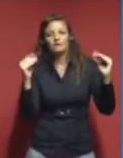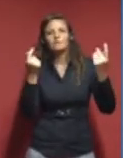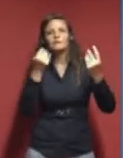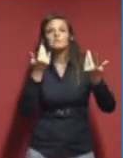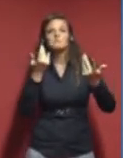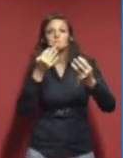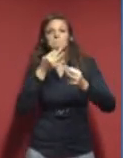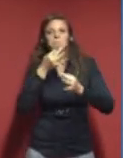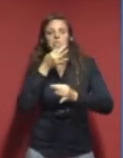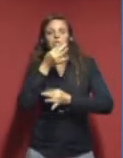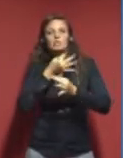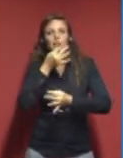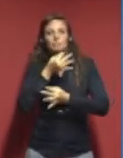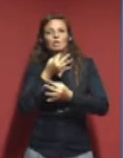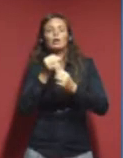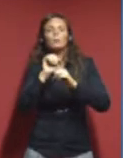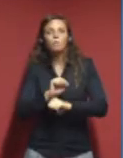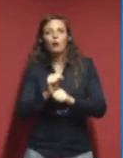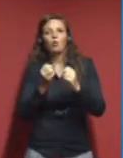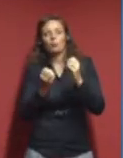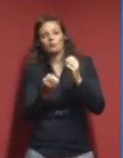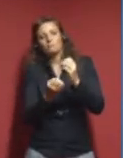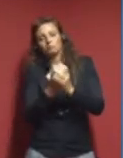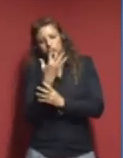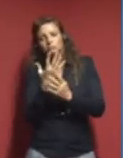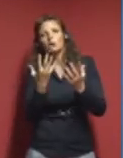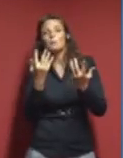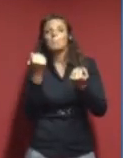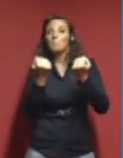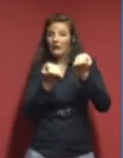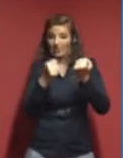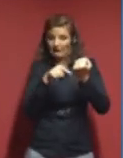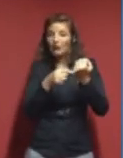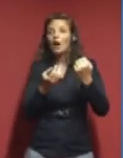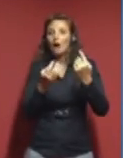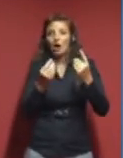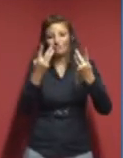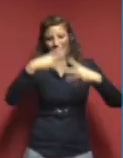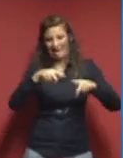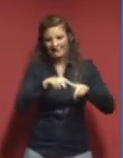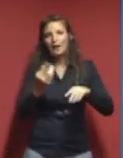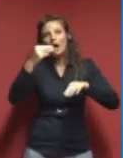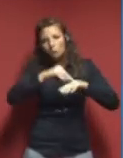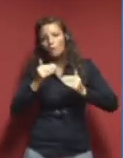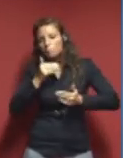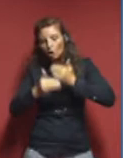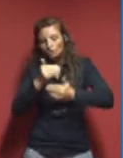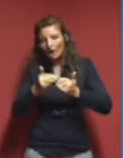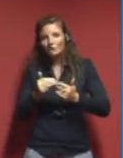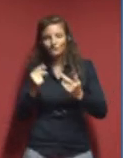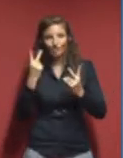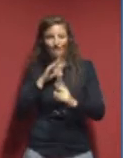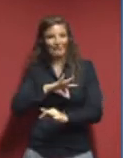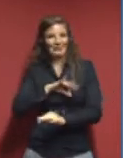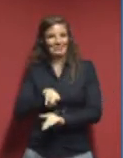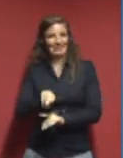but also the process is very stimulating for makers. Like everybody should probably